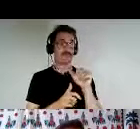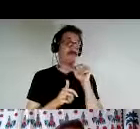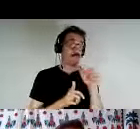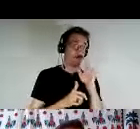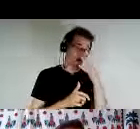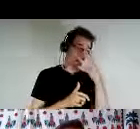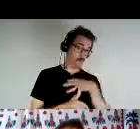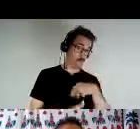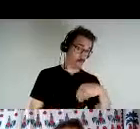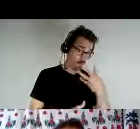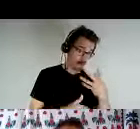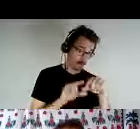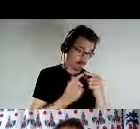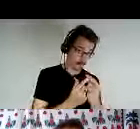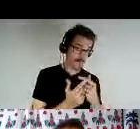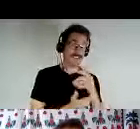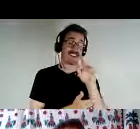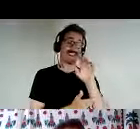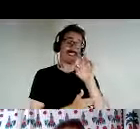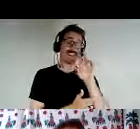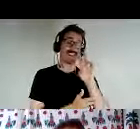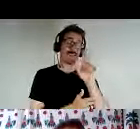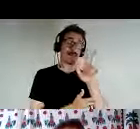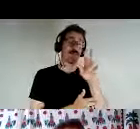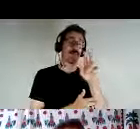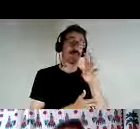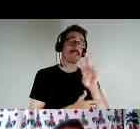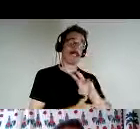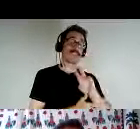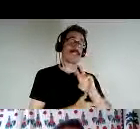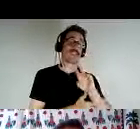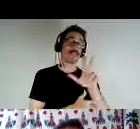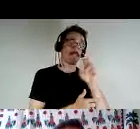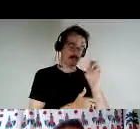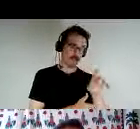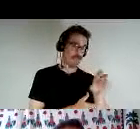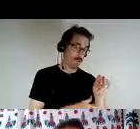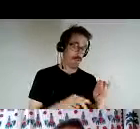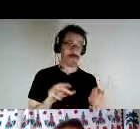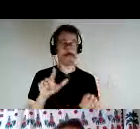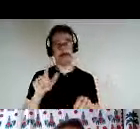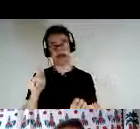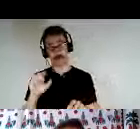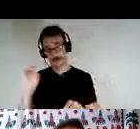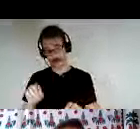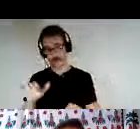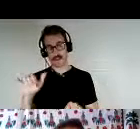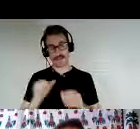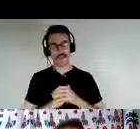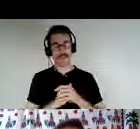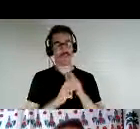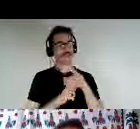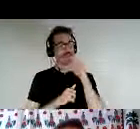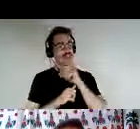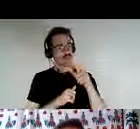No, 77% said no. Yes, for 21%. At what age did you become aware of your true